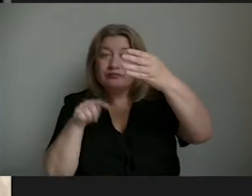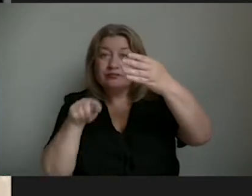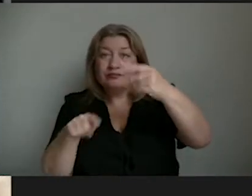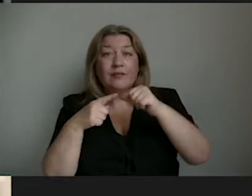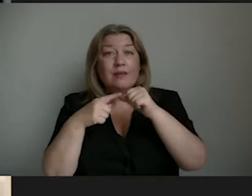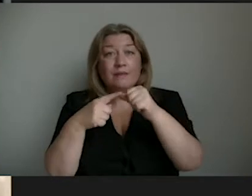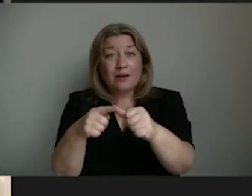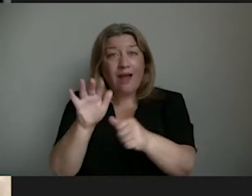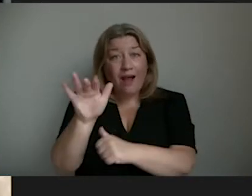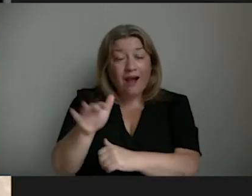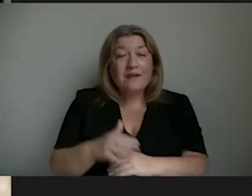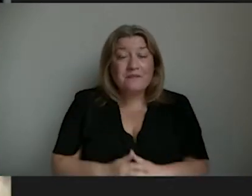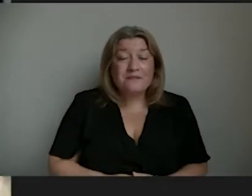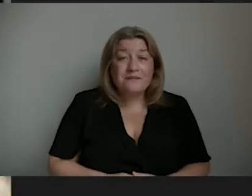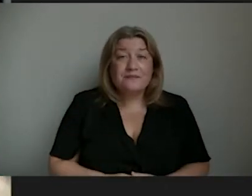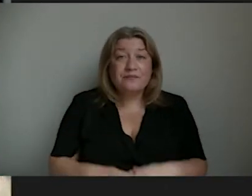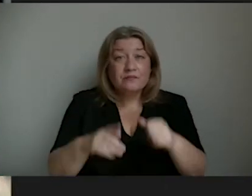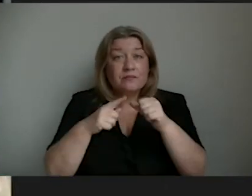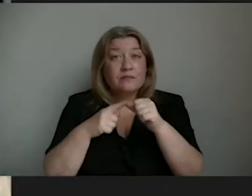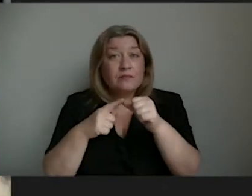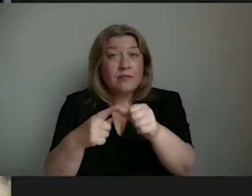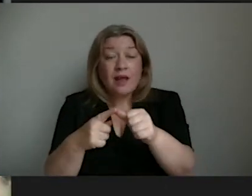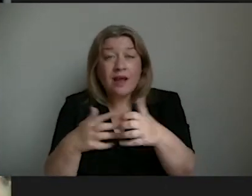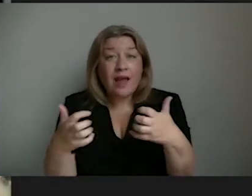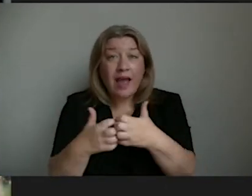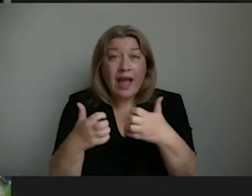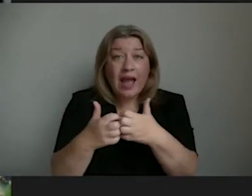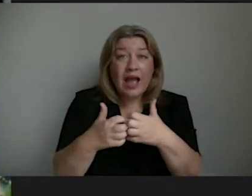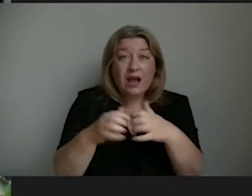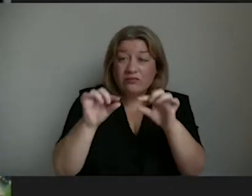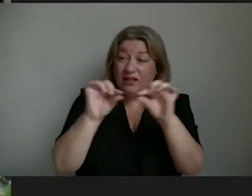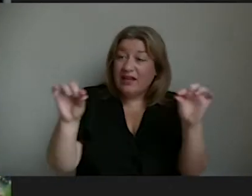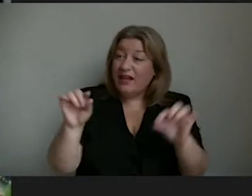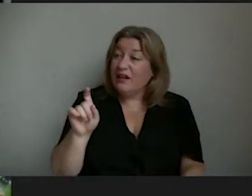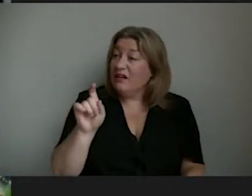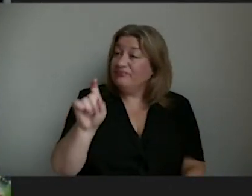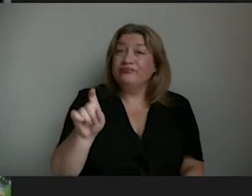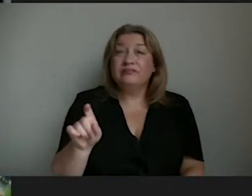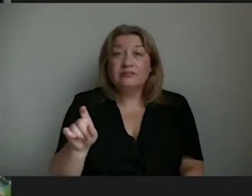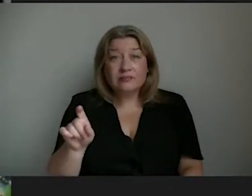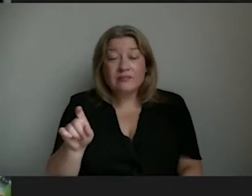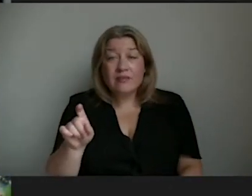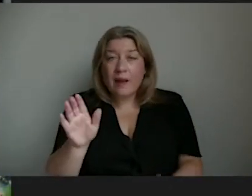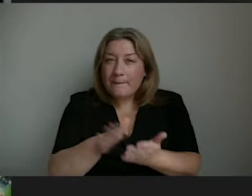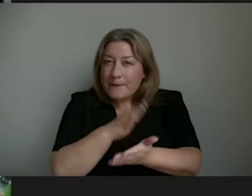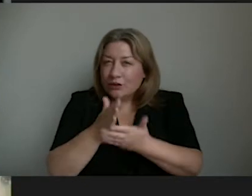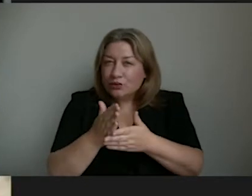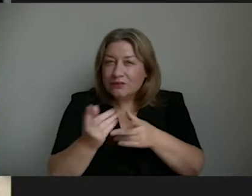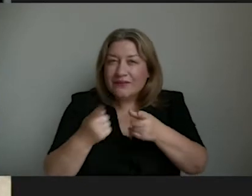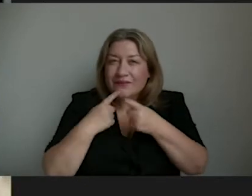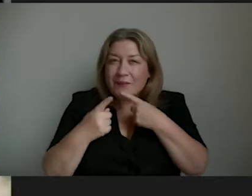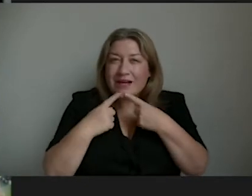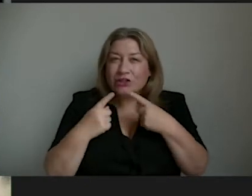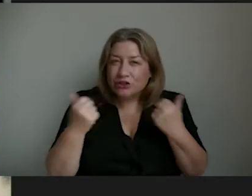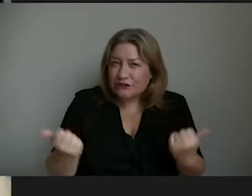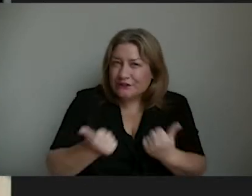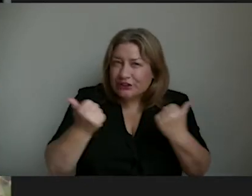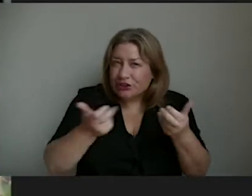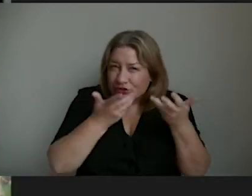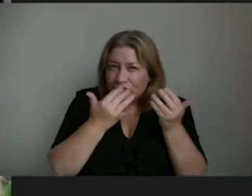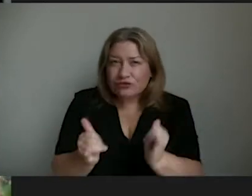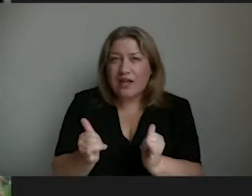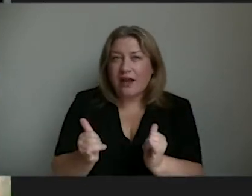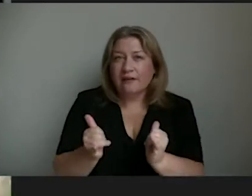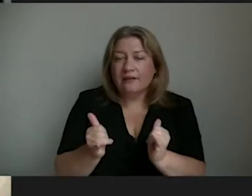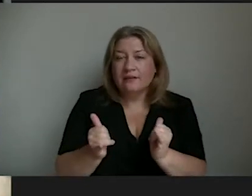you, and you can apply on there. To apply, obviously just click the apply link, make sure you've checked all the